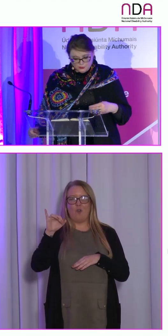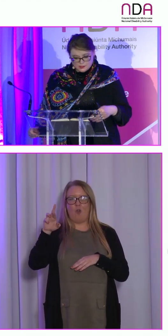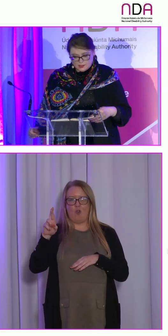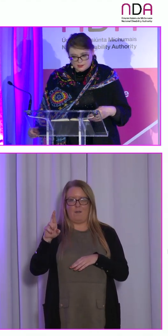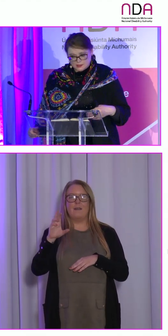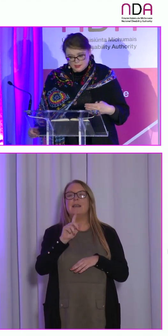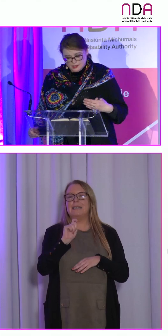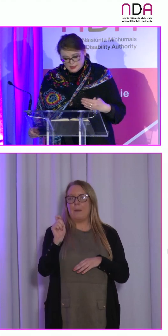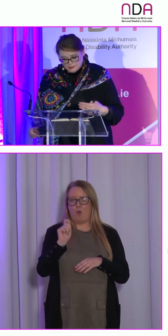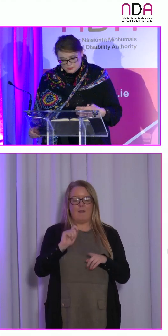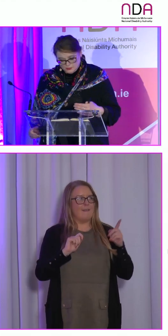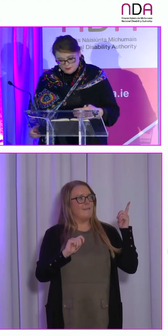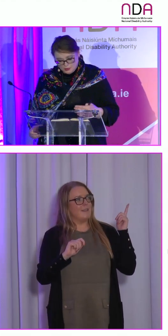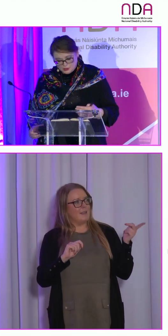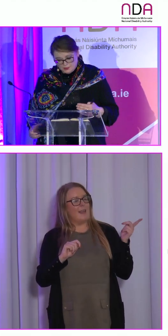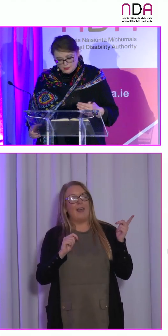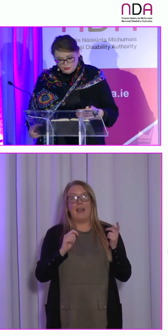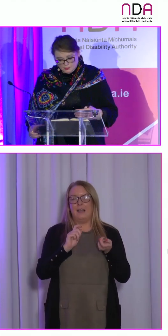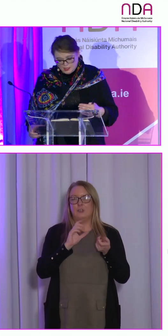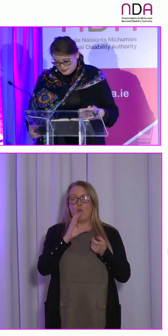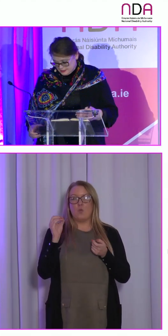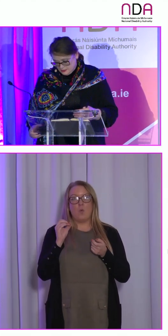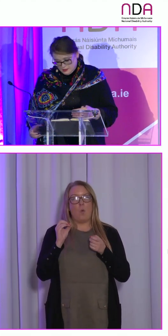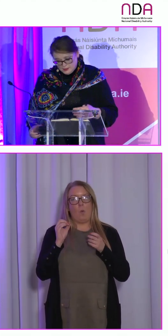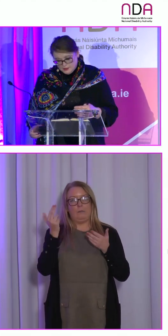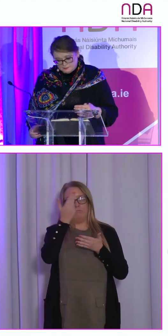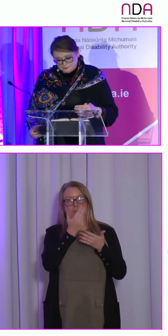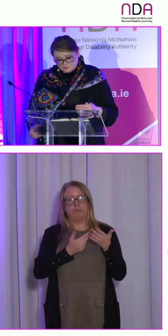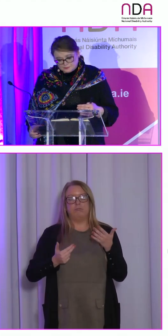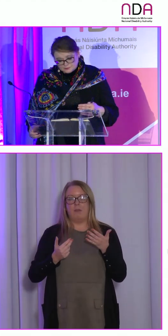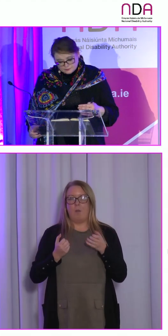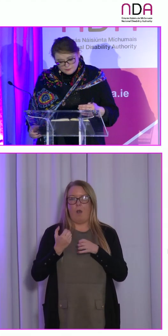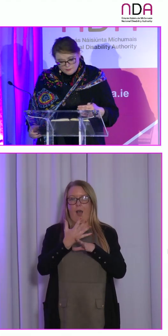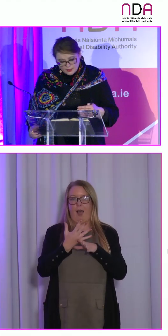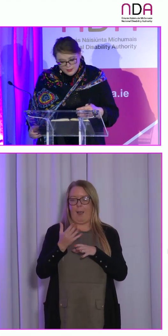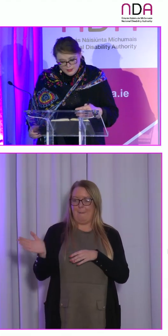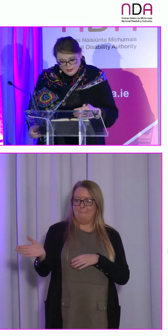positive co-designed adaptive approach by all parties.